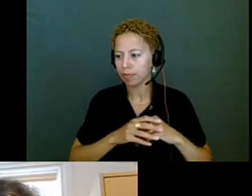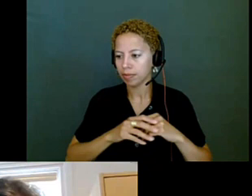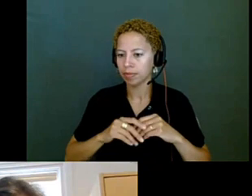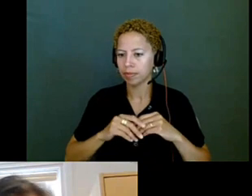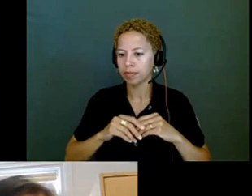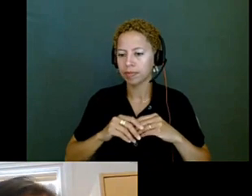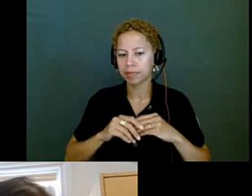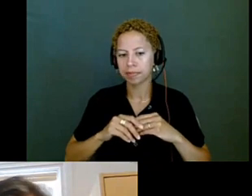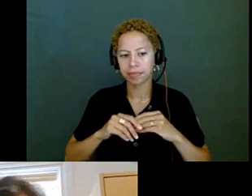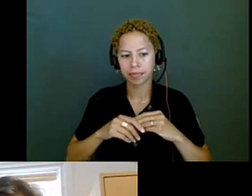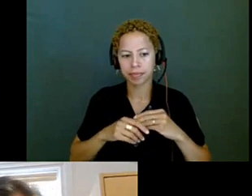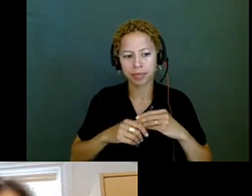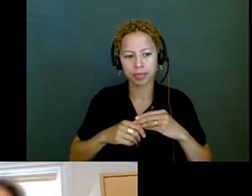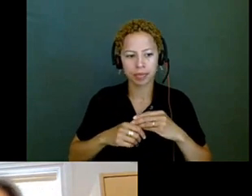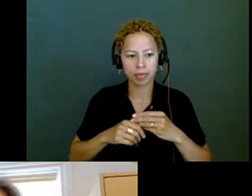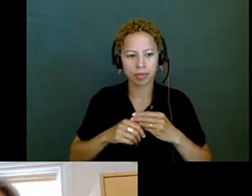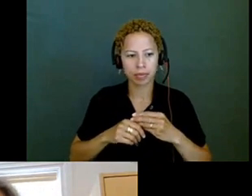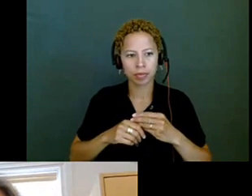All right.